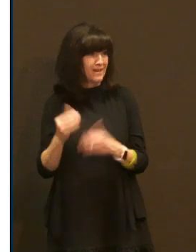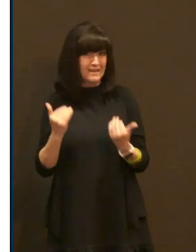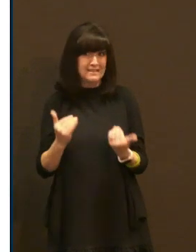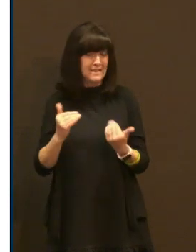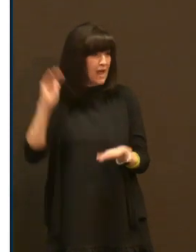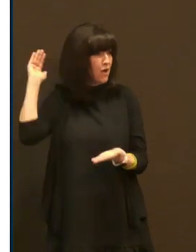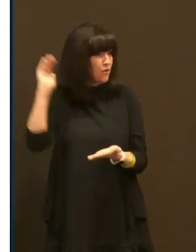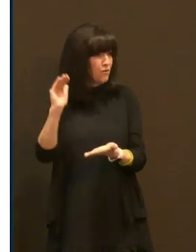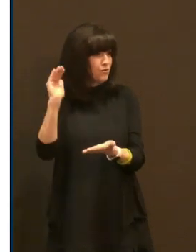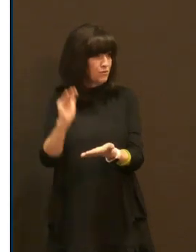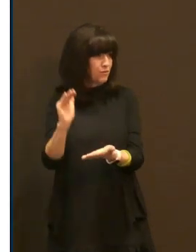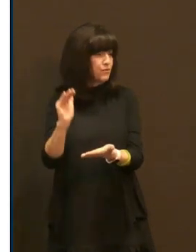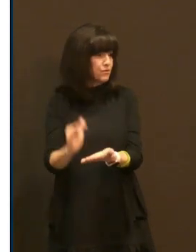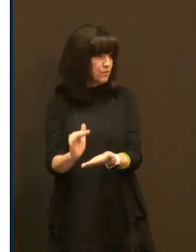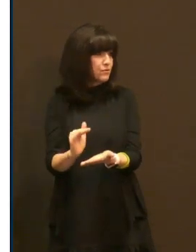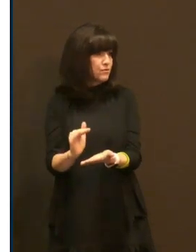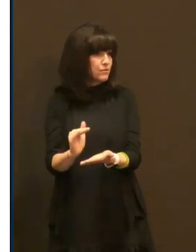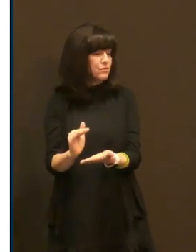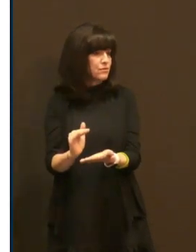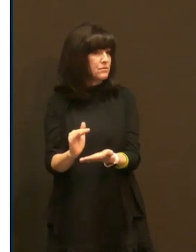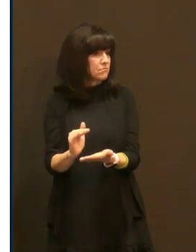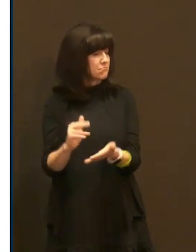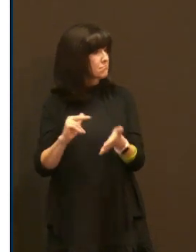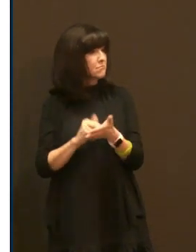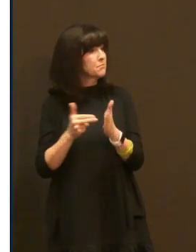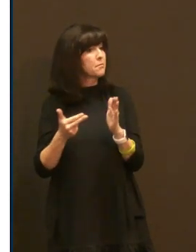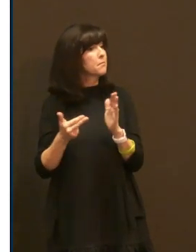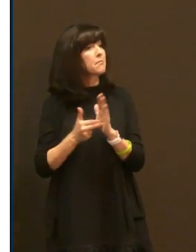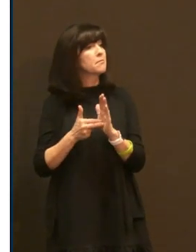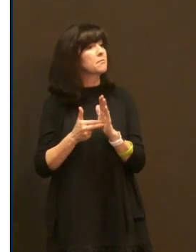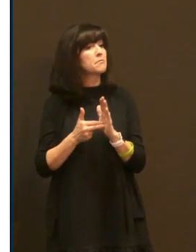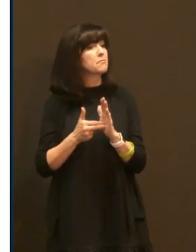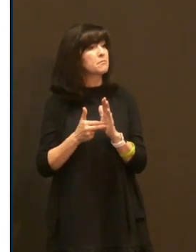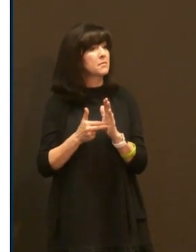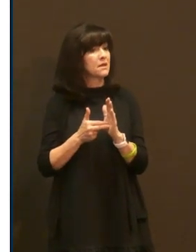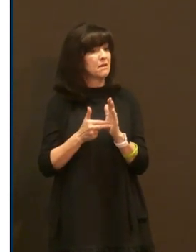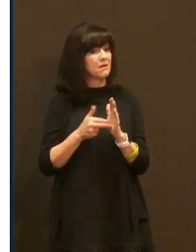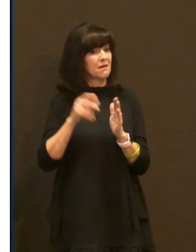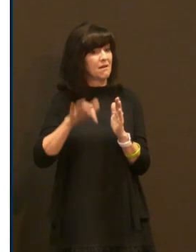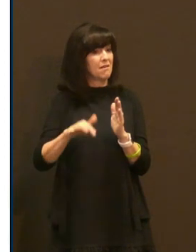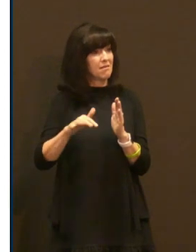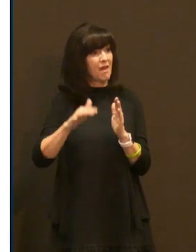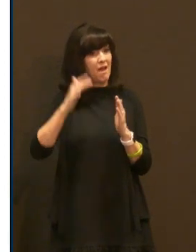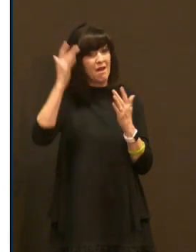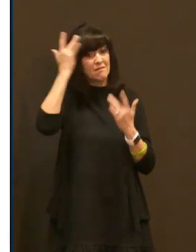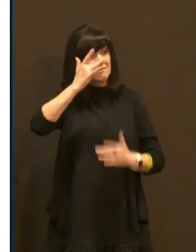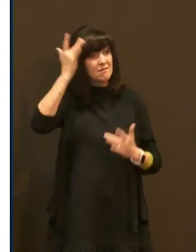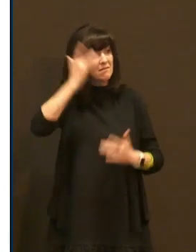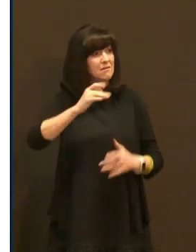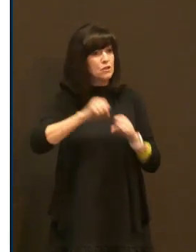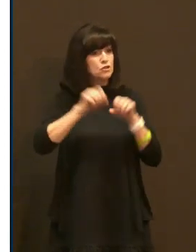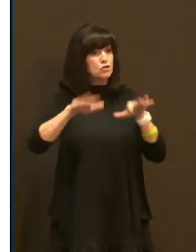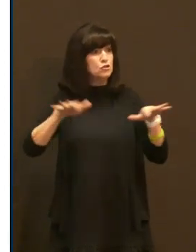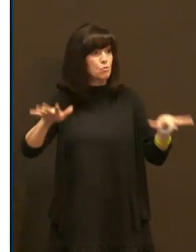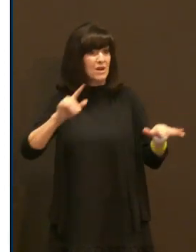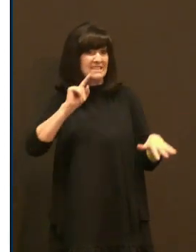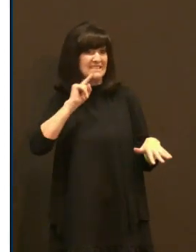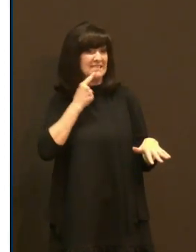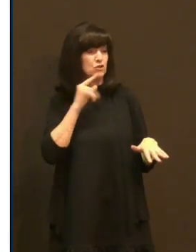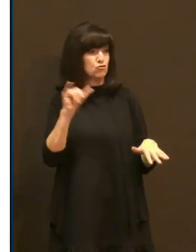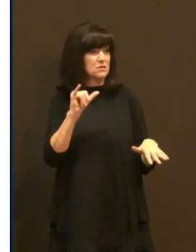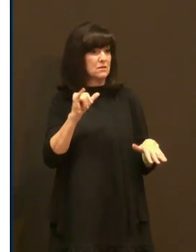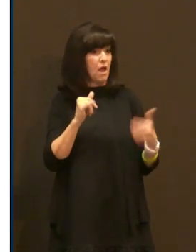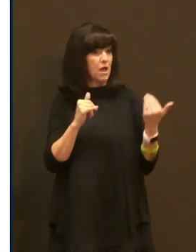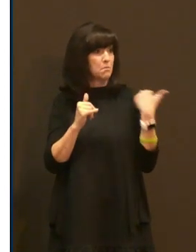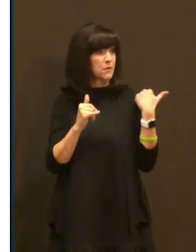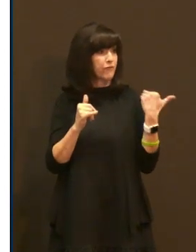down, meaning that the disease is not as severe for those folks for whatever reason. And so that gives